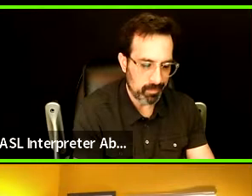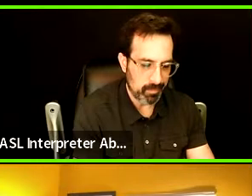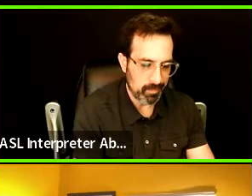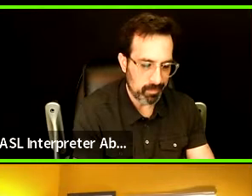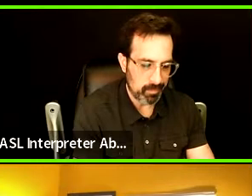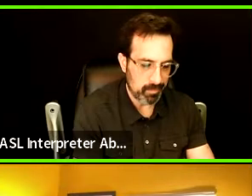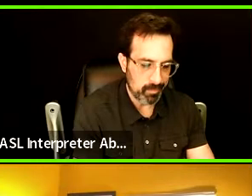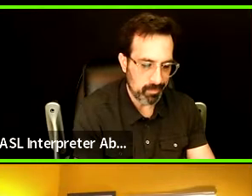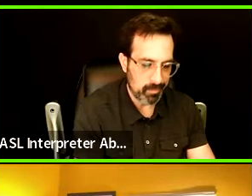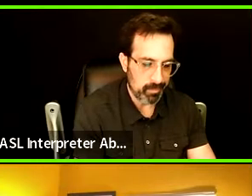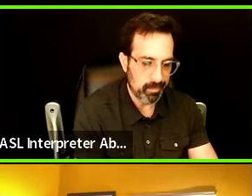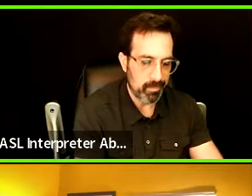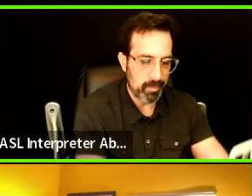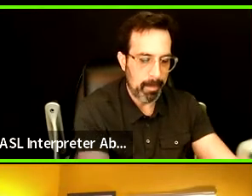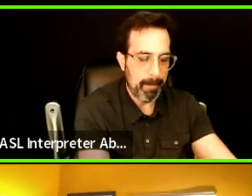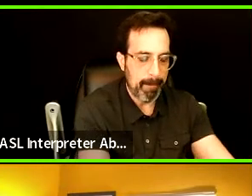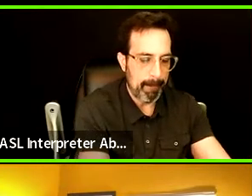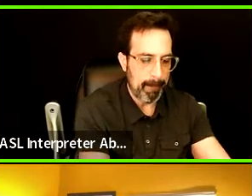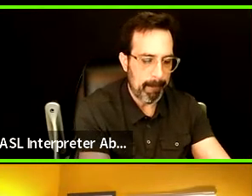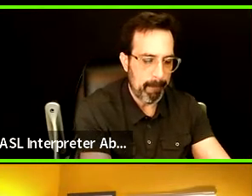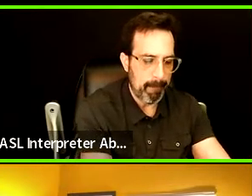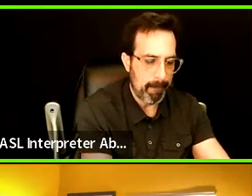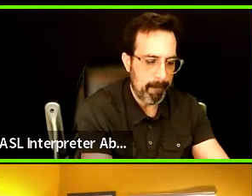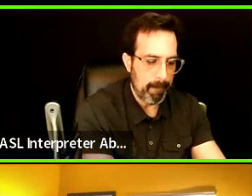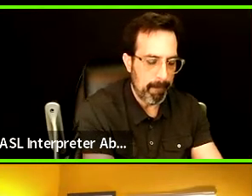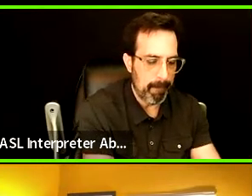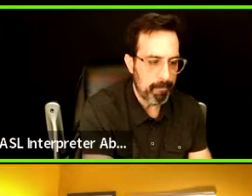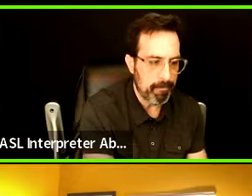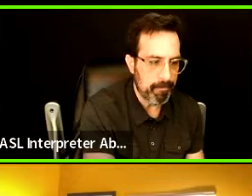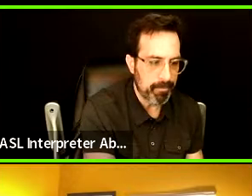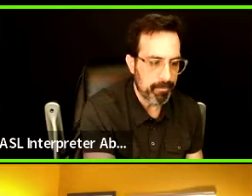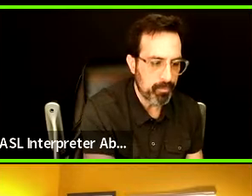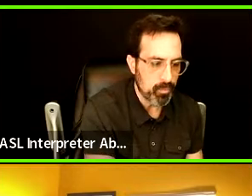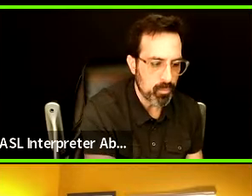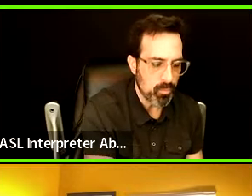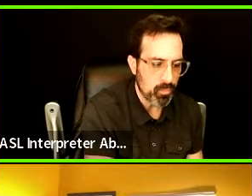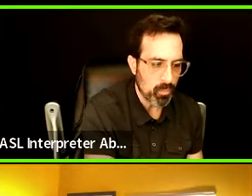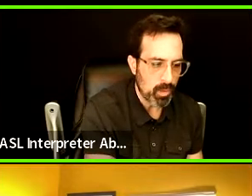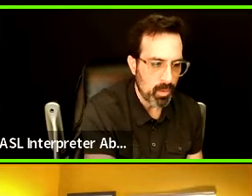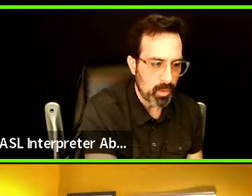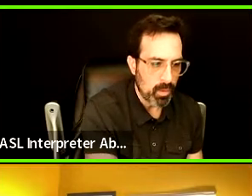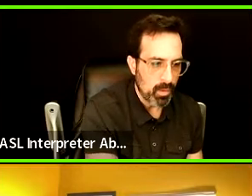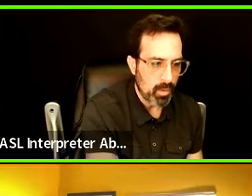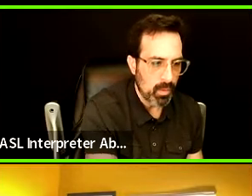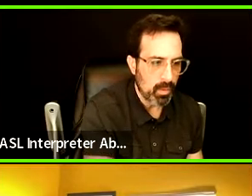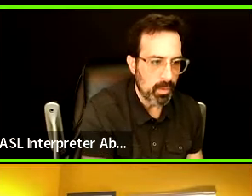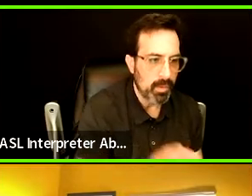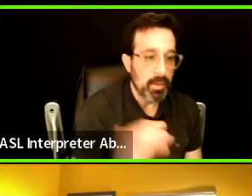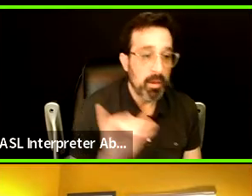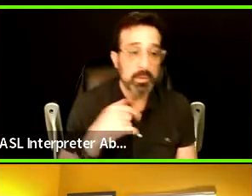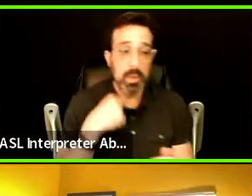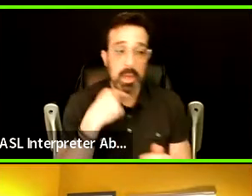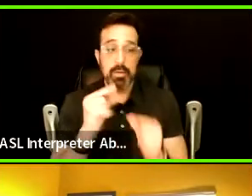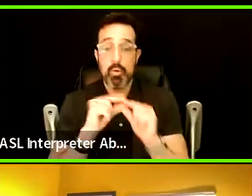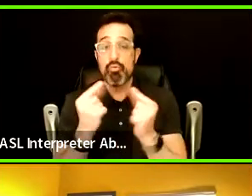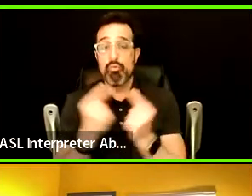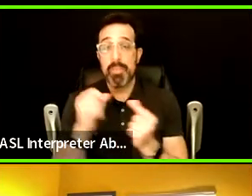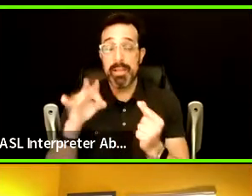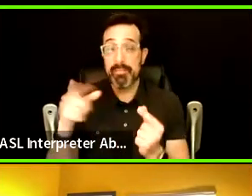group that if I missed a bullet point or anything like that, they are welcome to join in. But for now, that is my high-level summary.